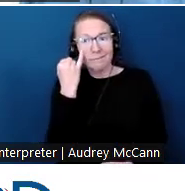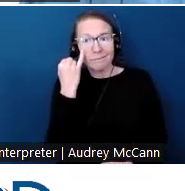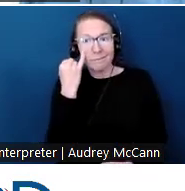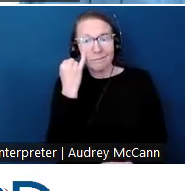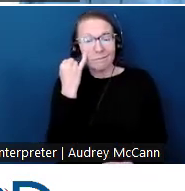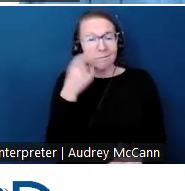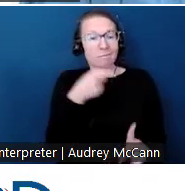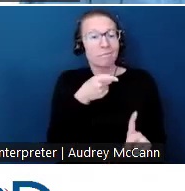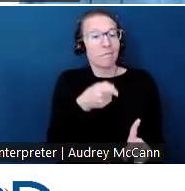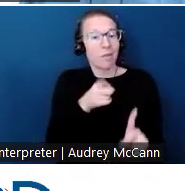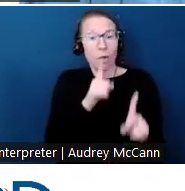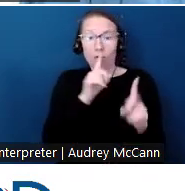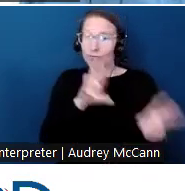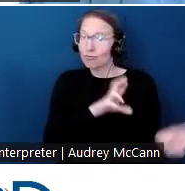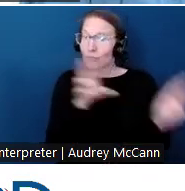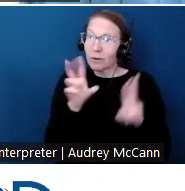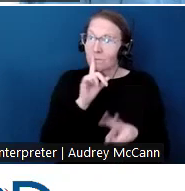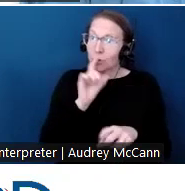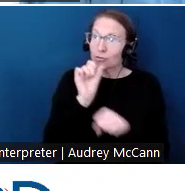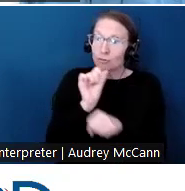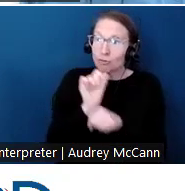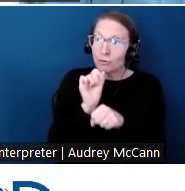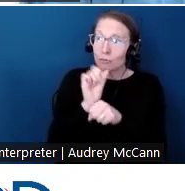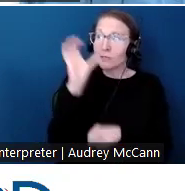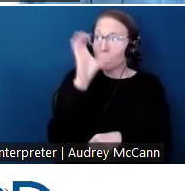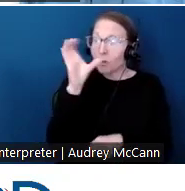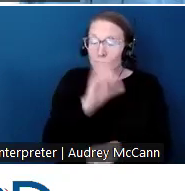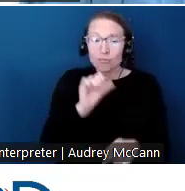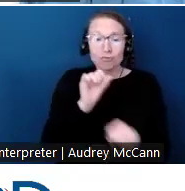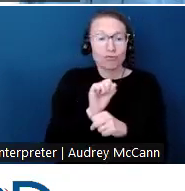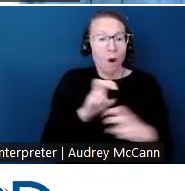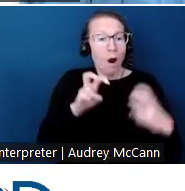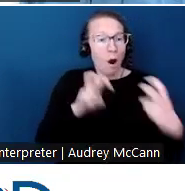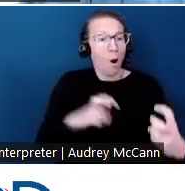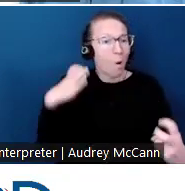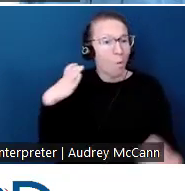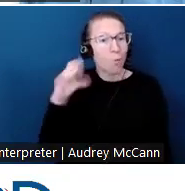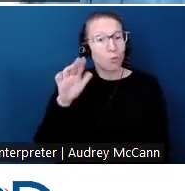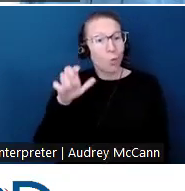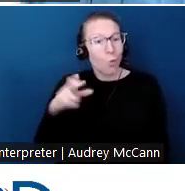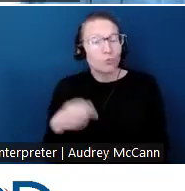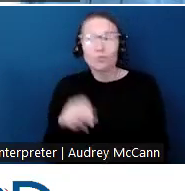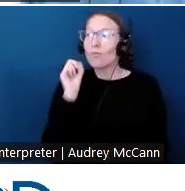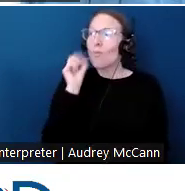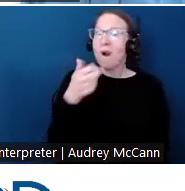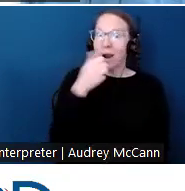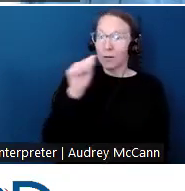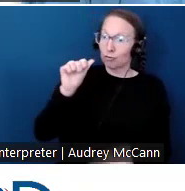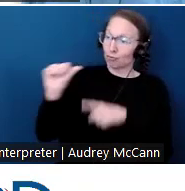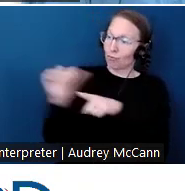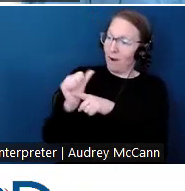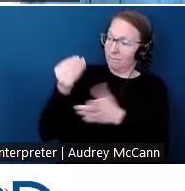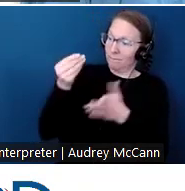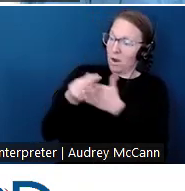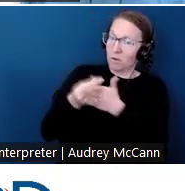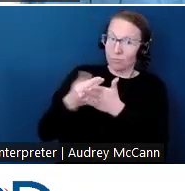ready for career exploration, job coaching, or any training funds that we have available through